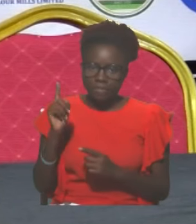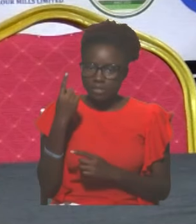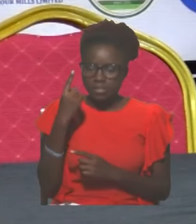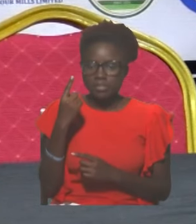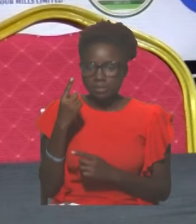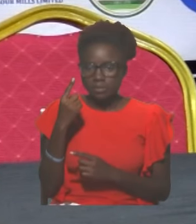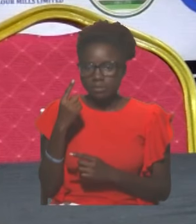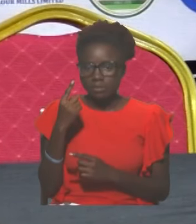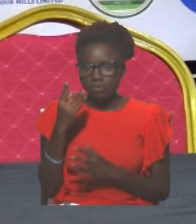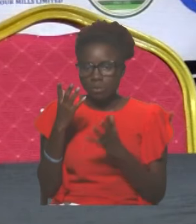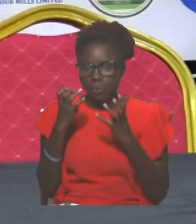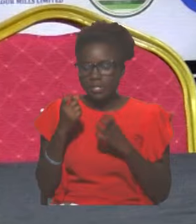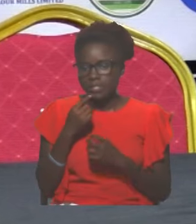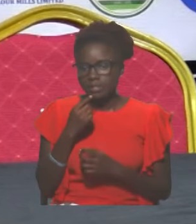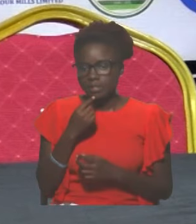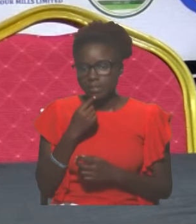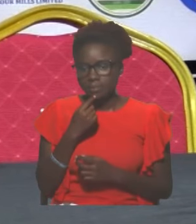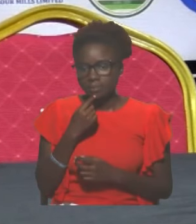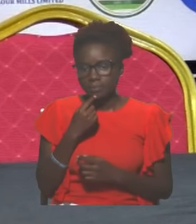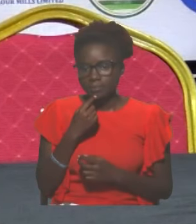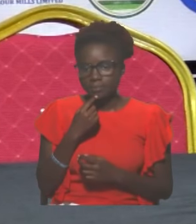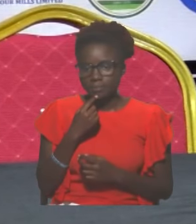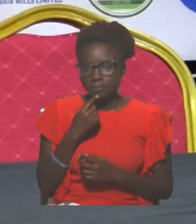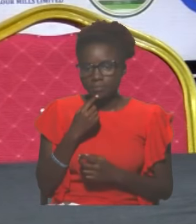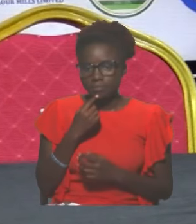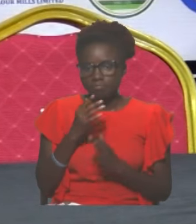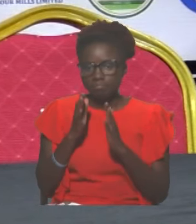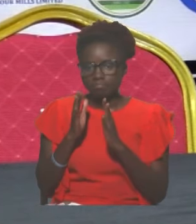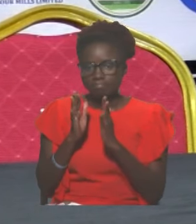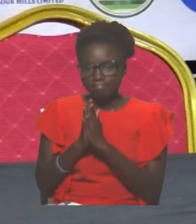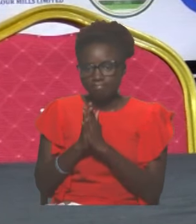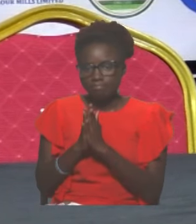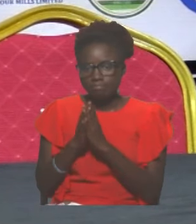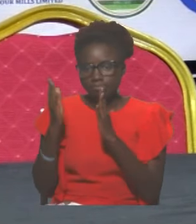said, we want to say, our prayers for everybody and hope everybody is safe.